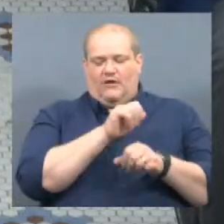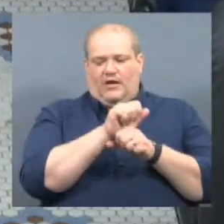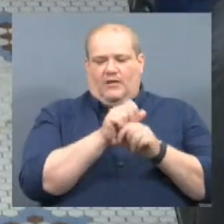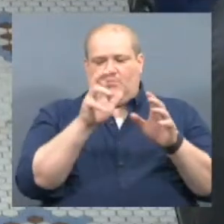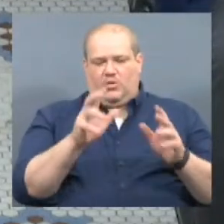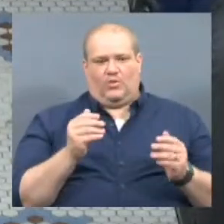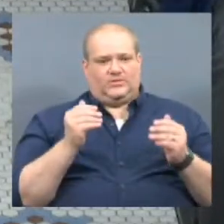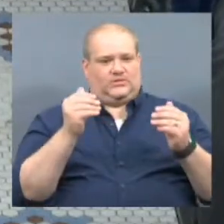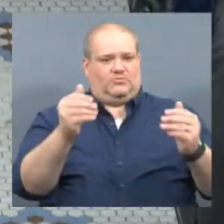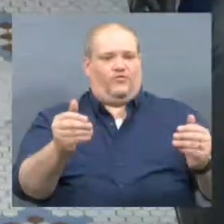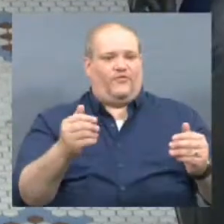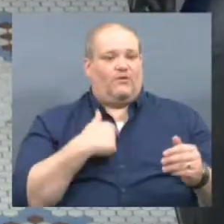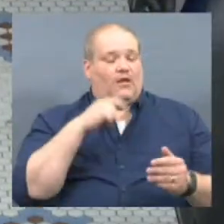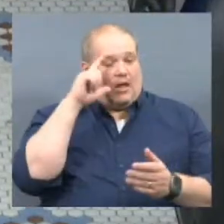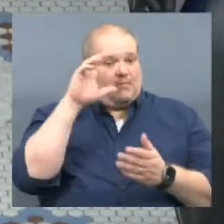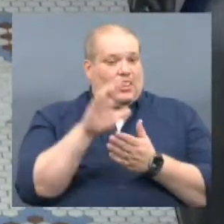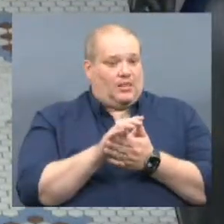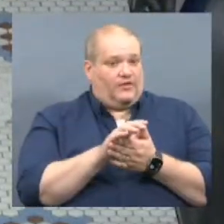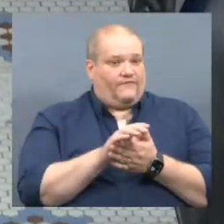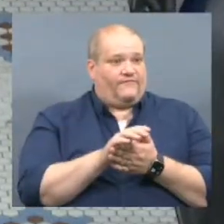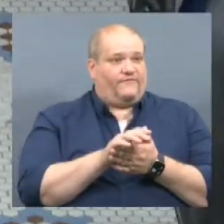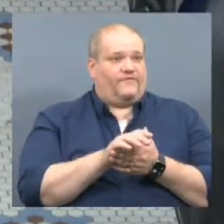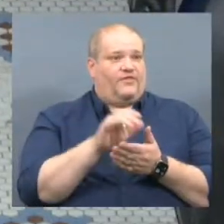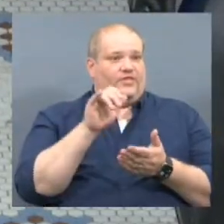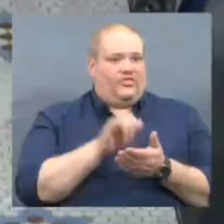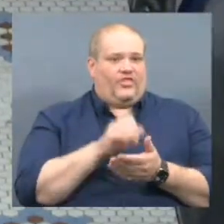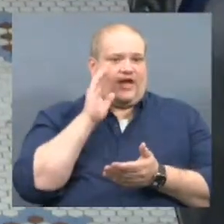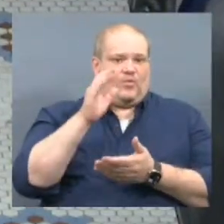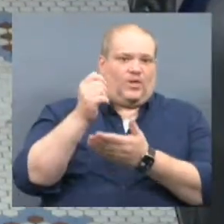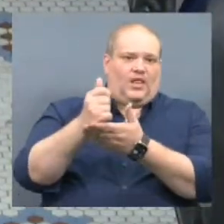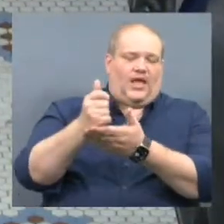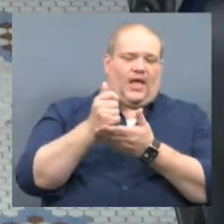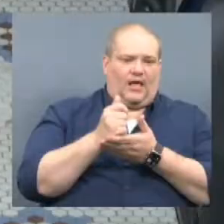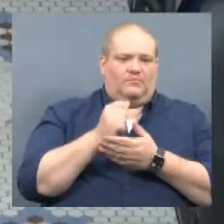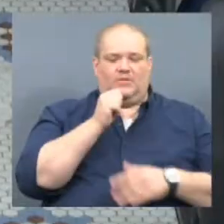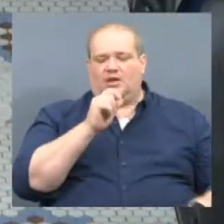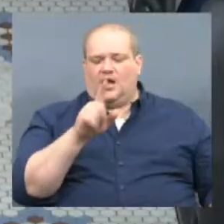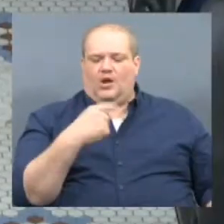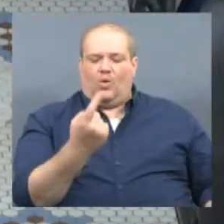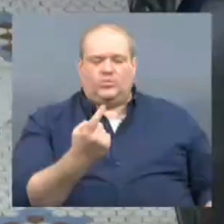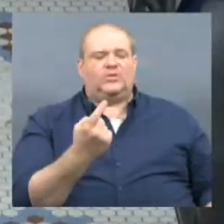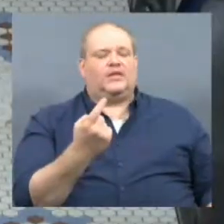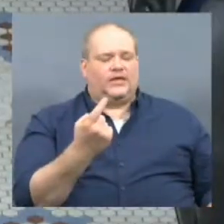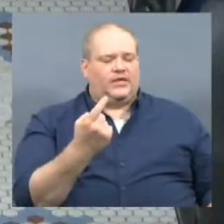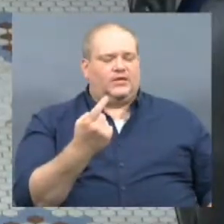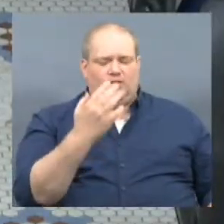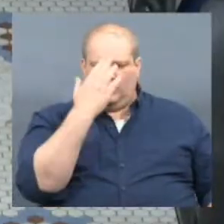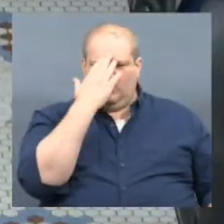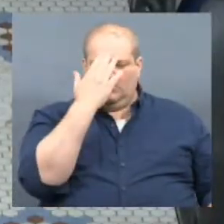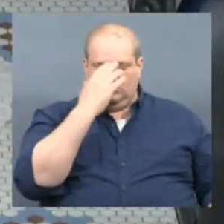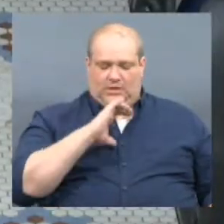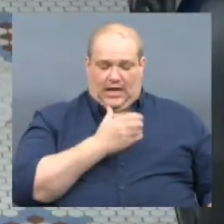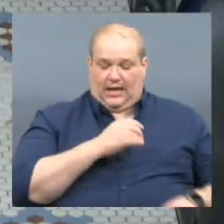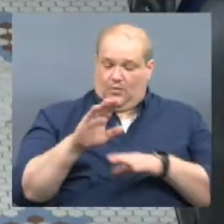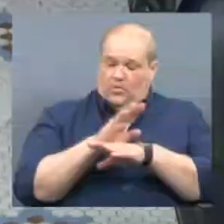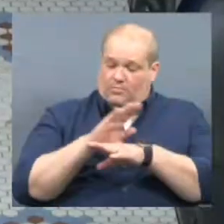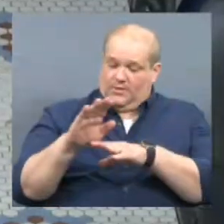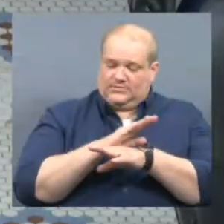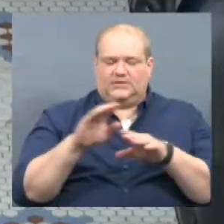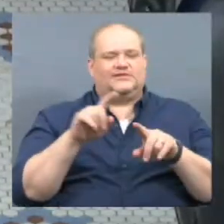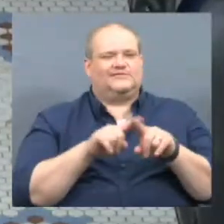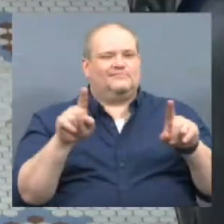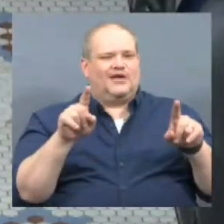and to move forward, I believe that it will help not only our business,